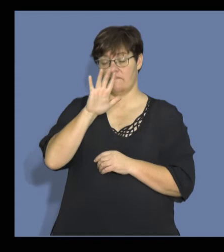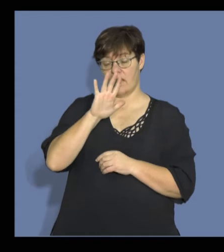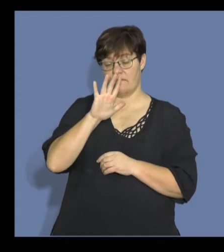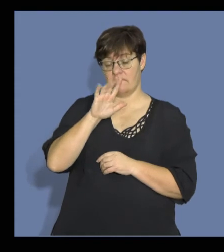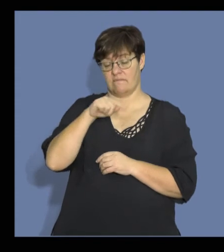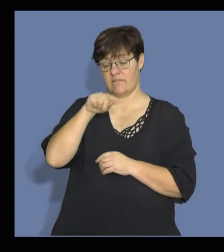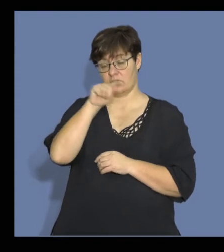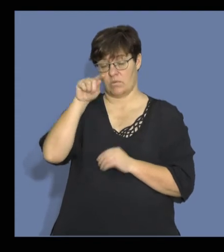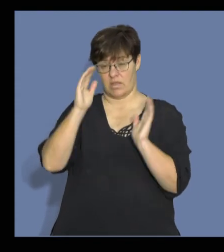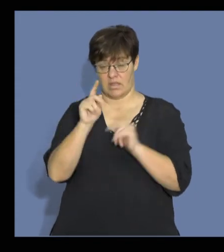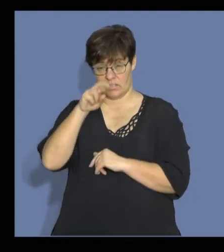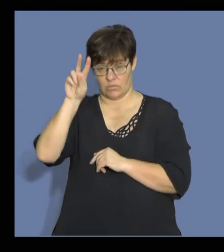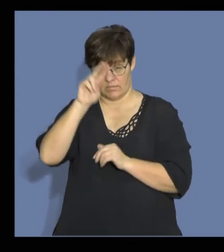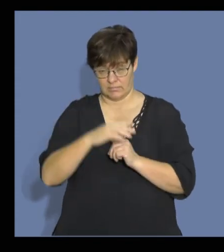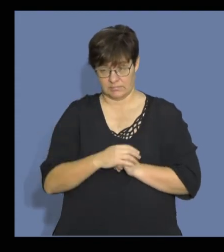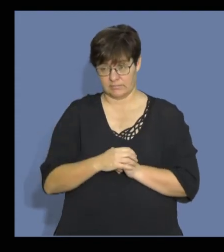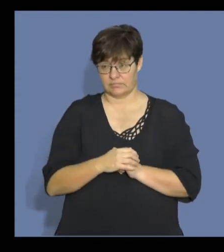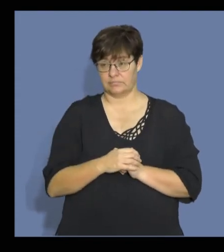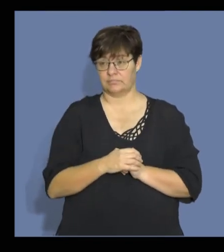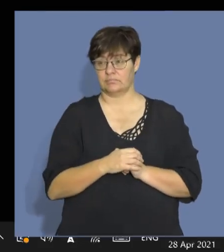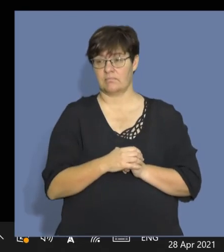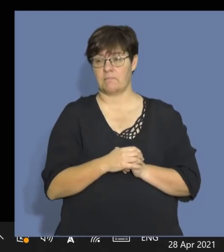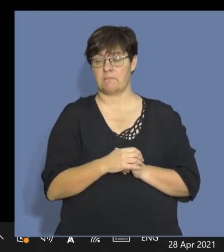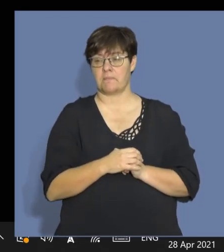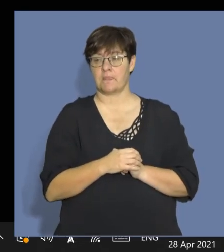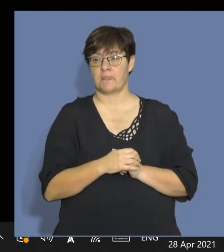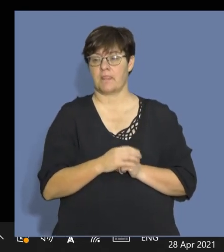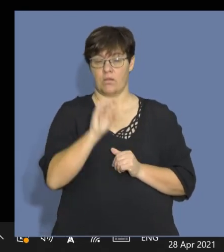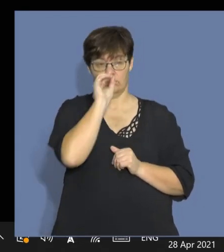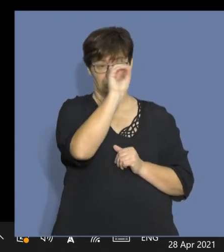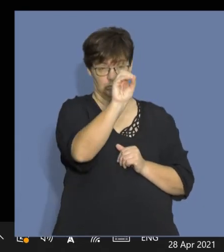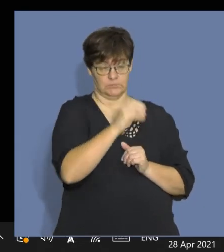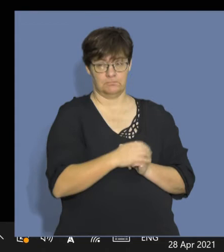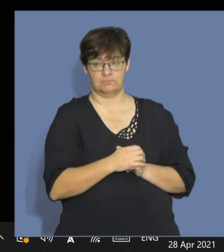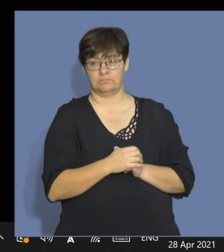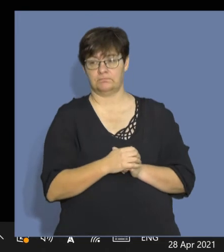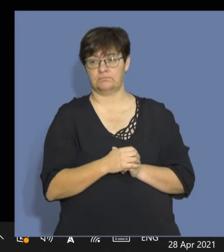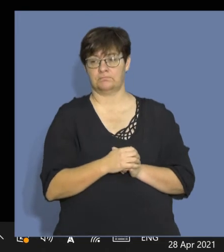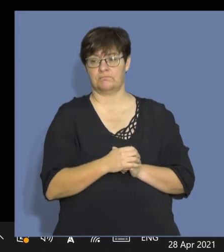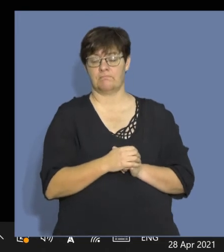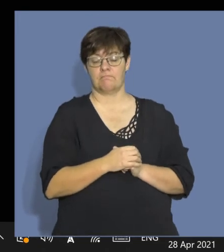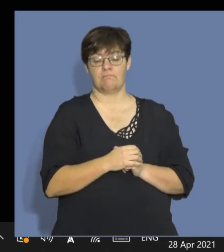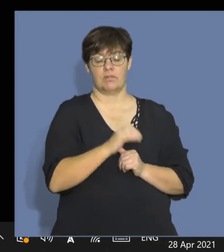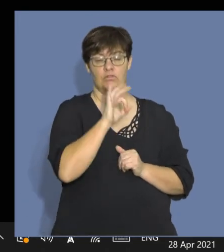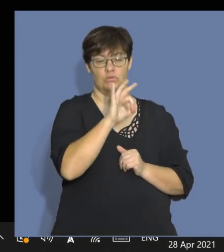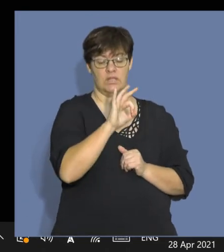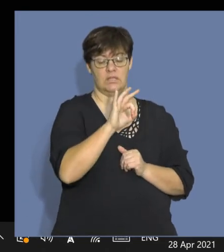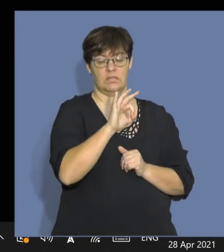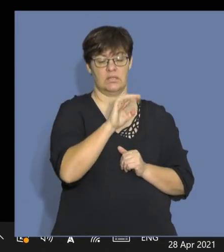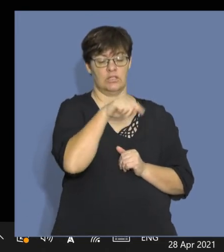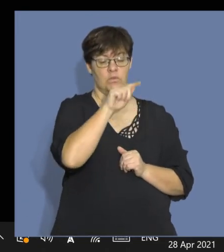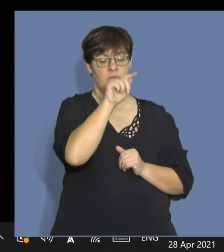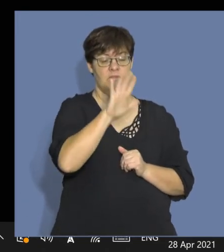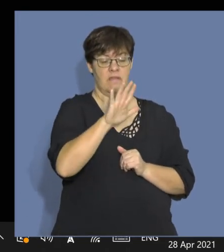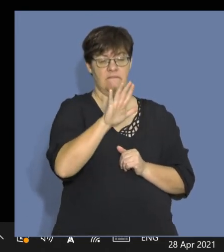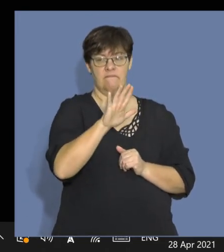squared. I'm going to take out my calculator. I'm going to put this into my calculator. I'm going to go 3